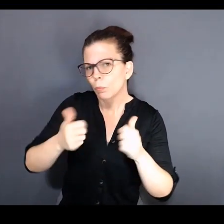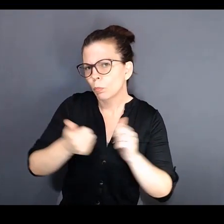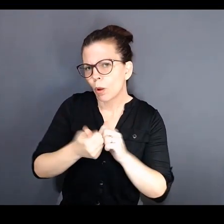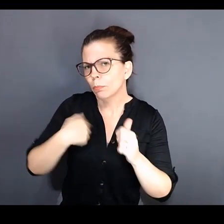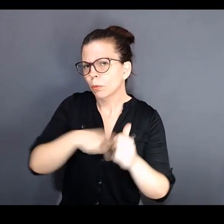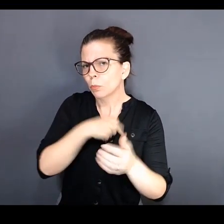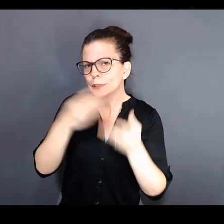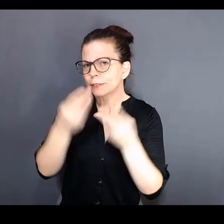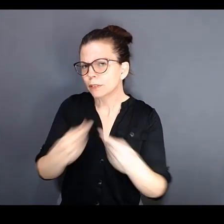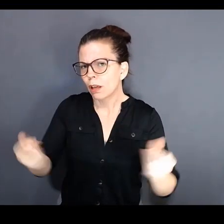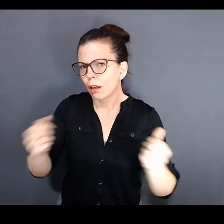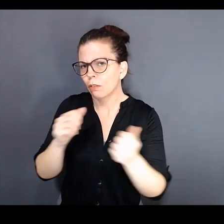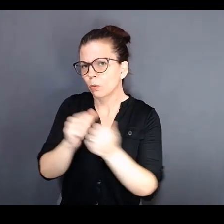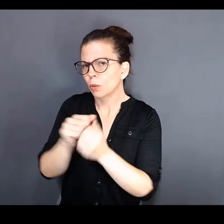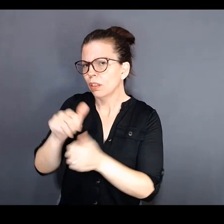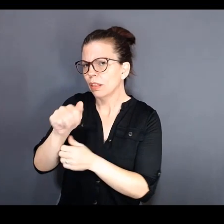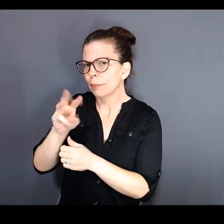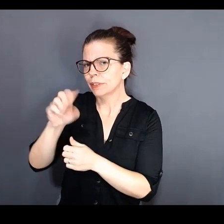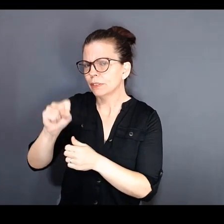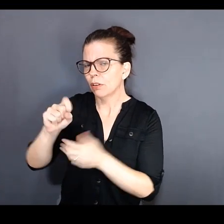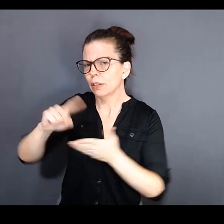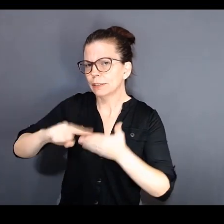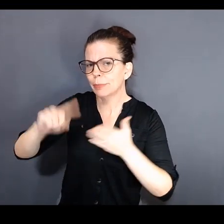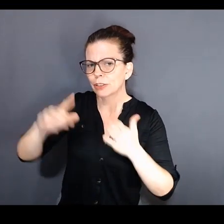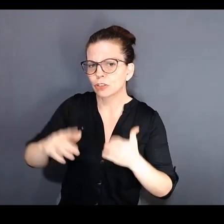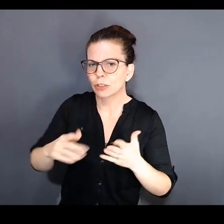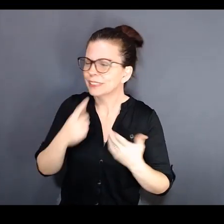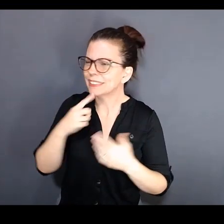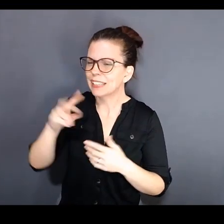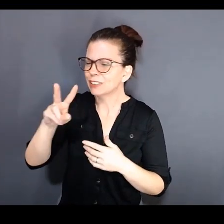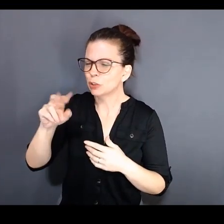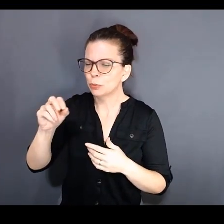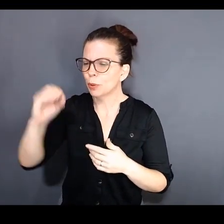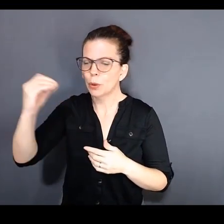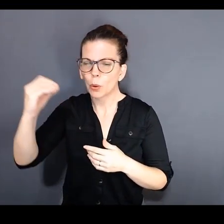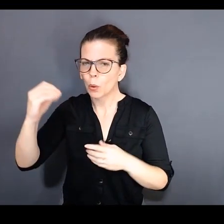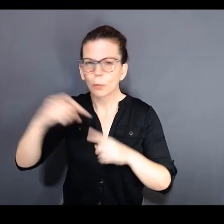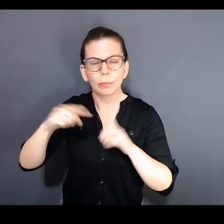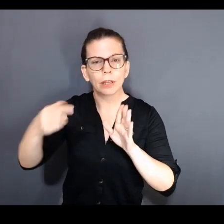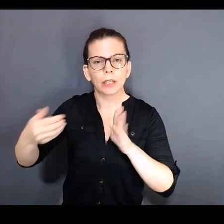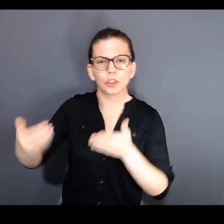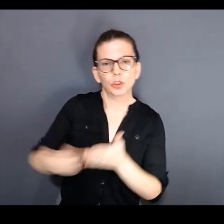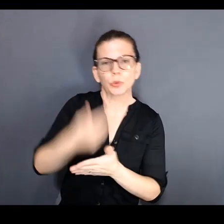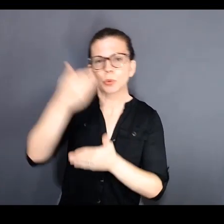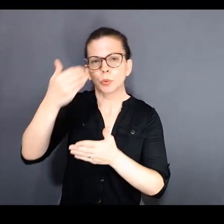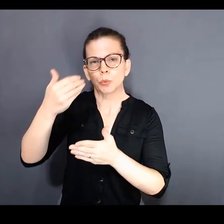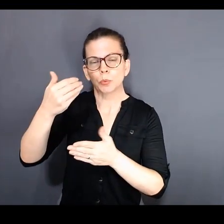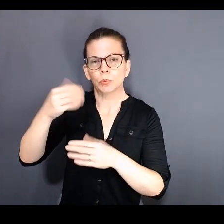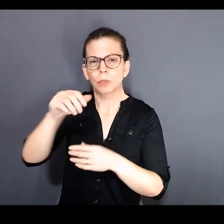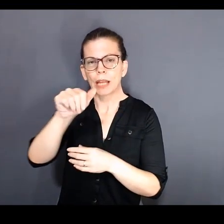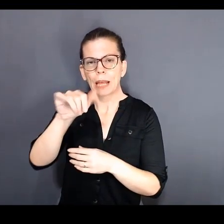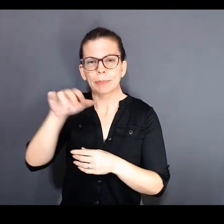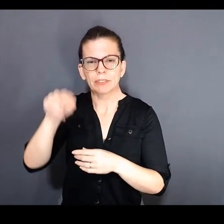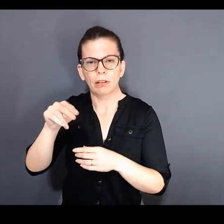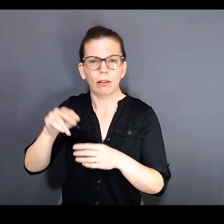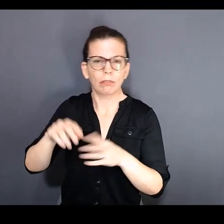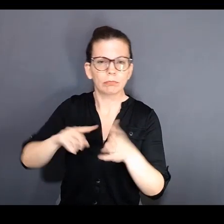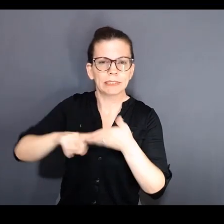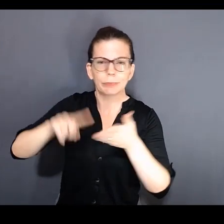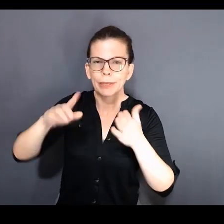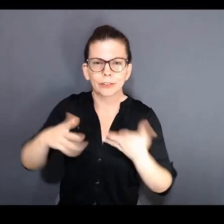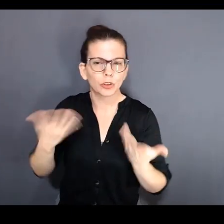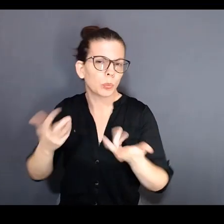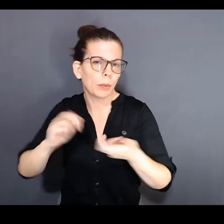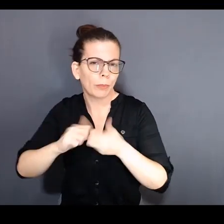what problems are we solving with Amazon Inspector? I would not call it 2.0, but with a brand new Amazon Inspector. What kind of problems are we